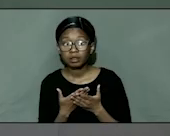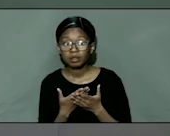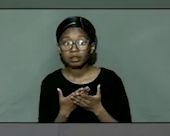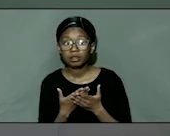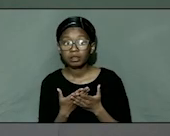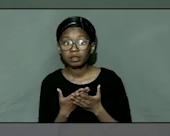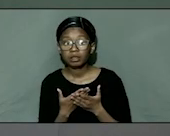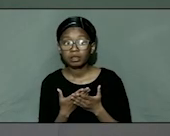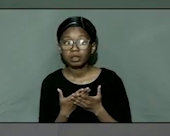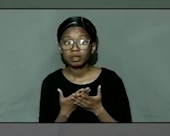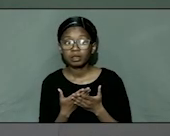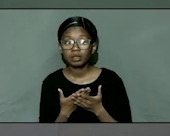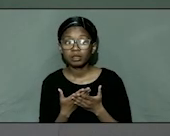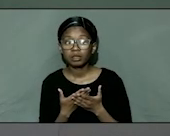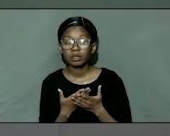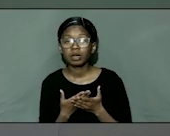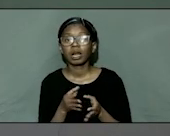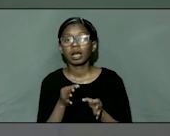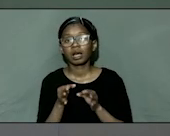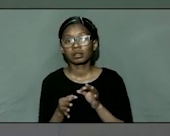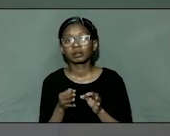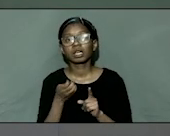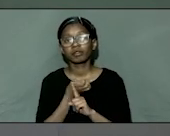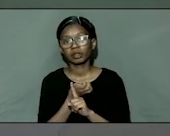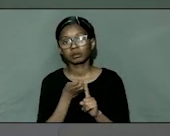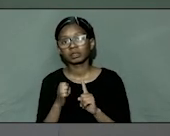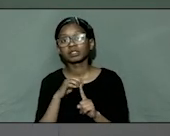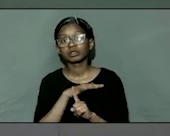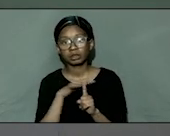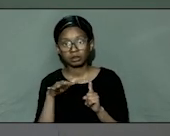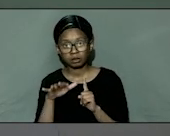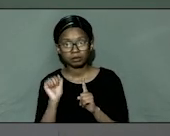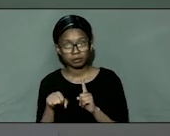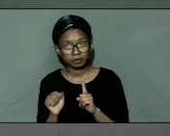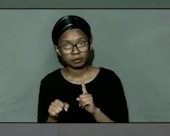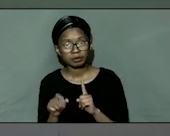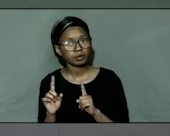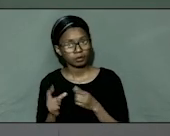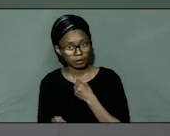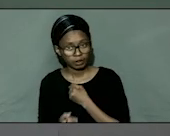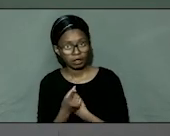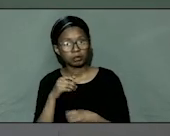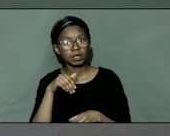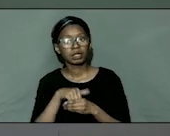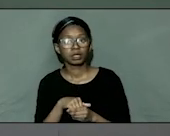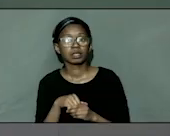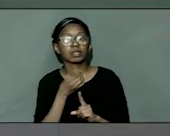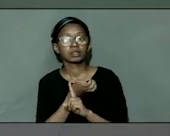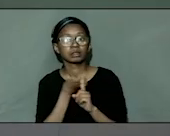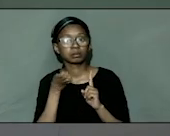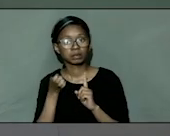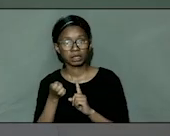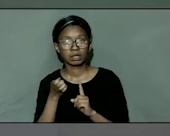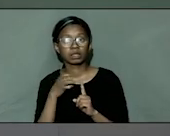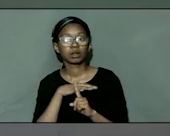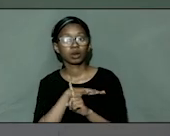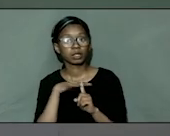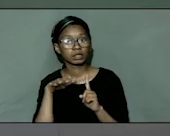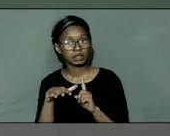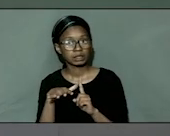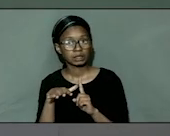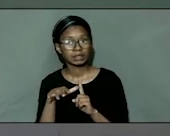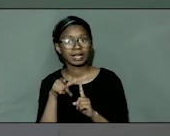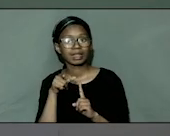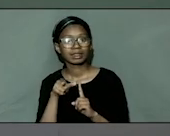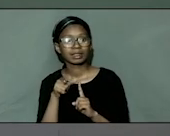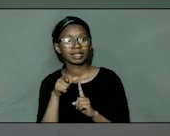The environmental condition. Again. What was the environmental condition? It was what?